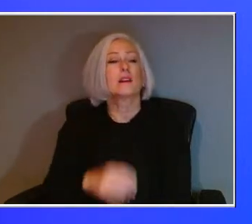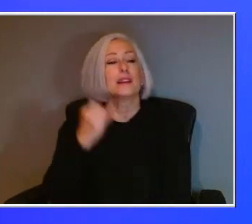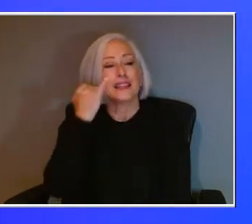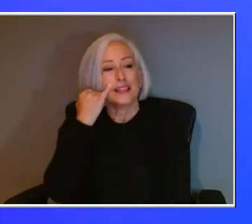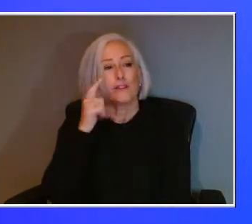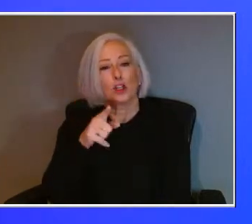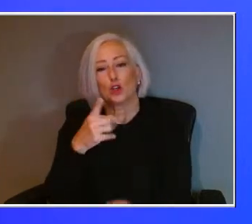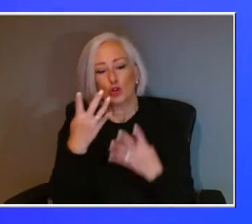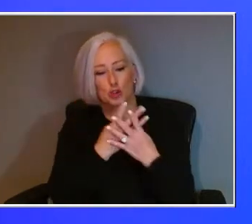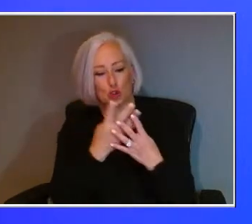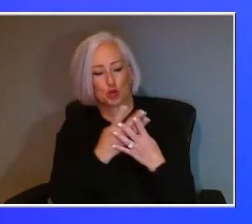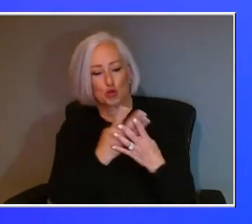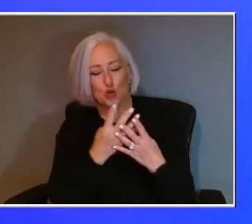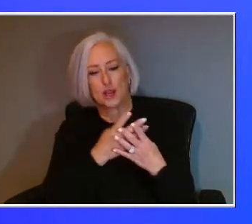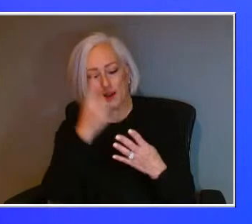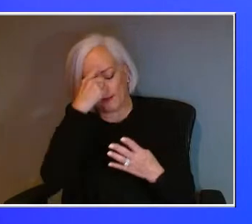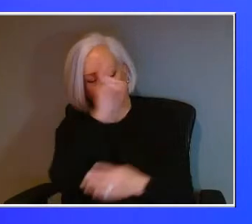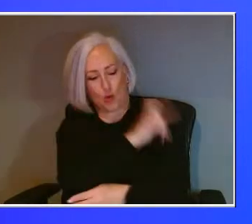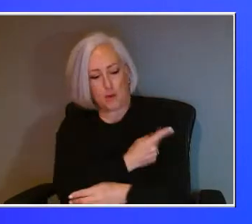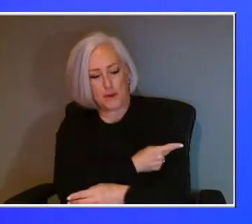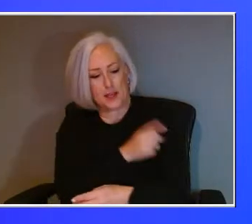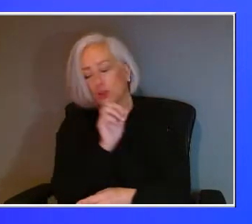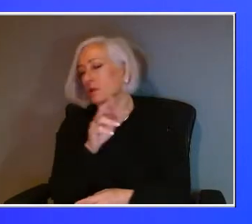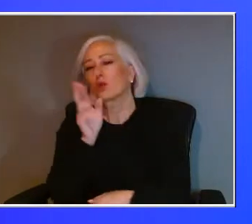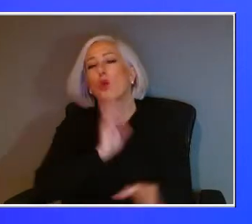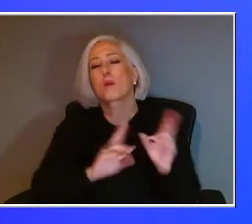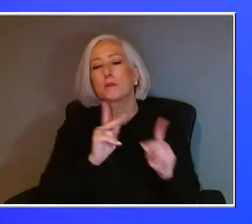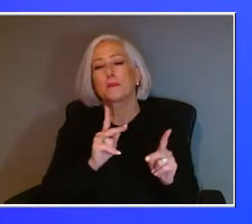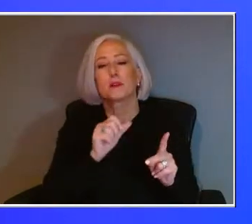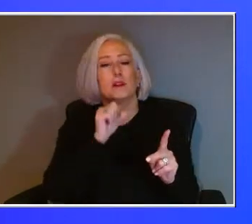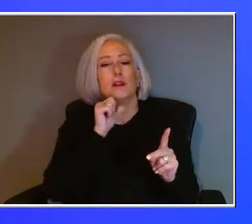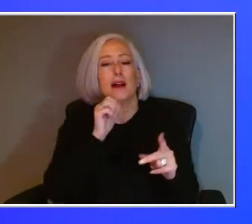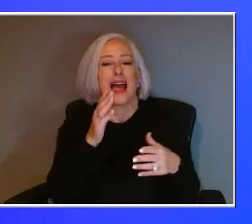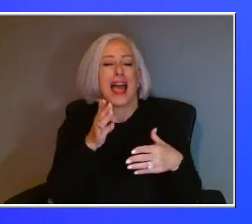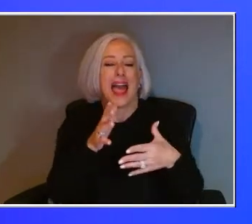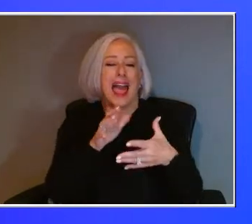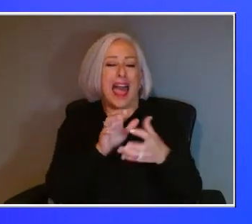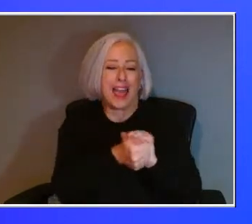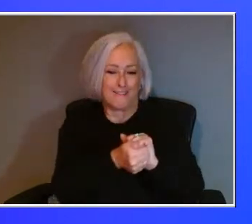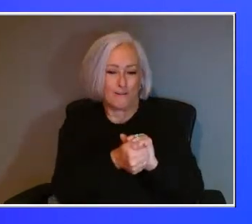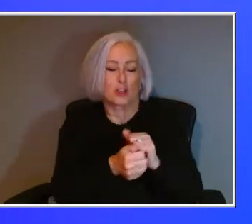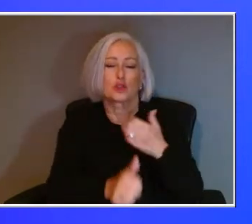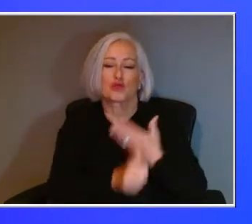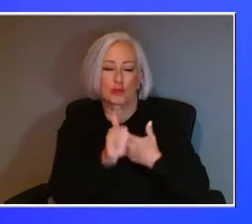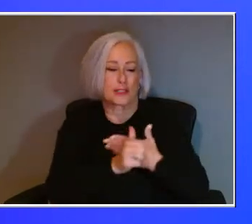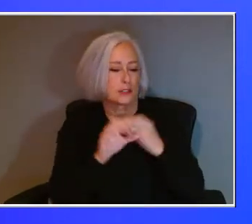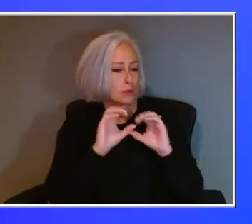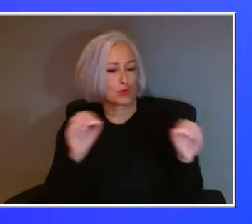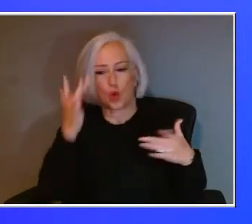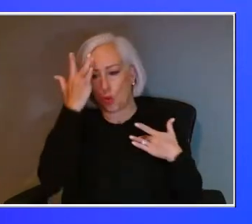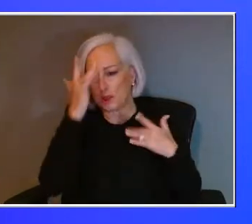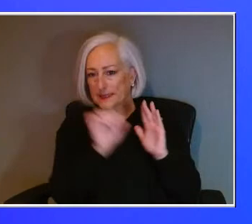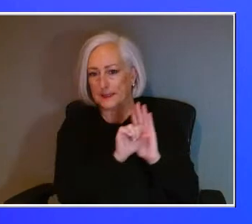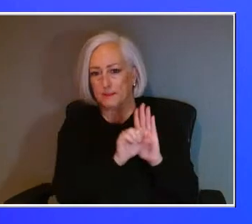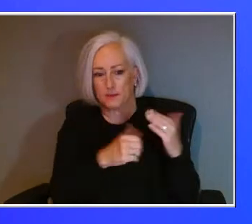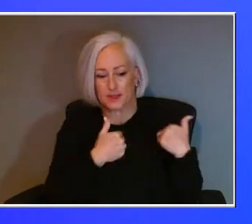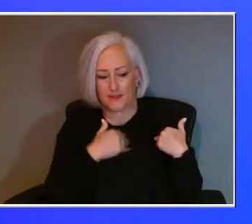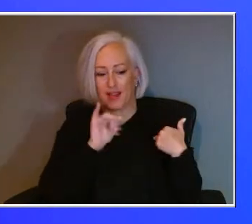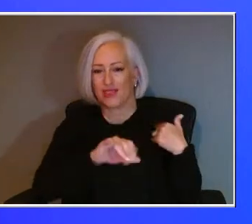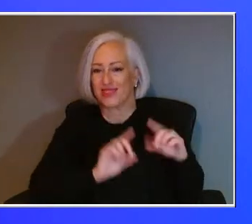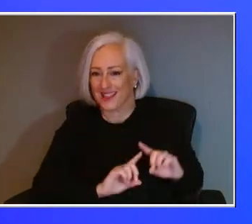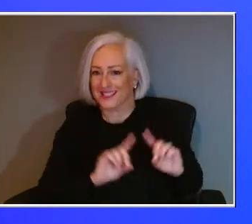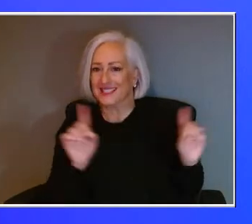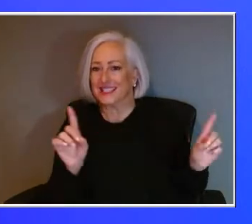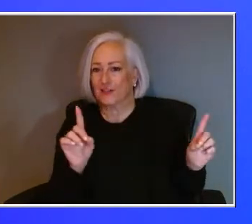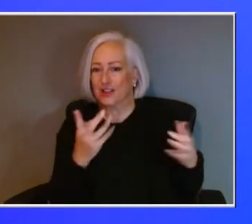colonoscopy is for patients or people who are average risk, who do not have symptoms. So that's a different procedure, if you will, a screening